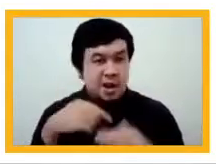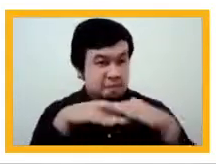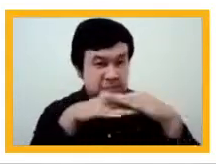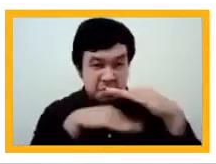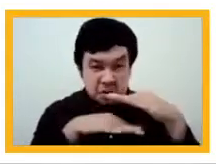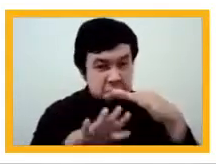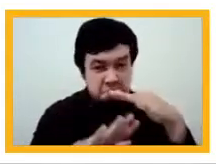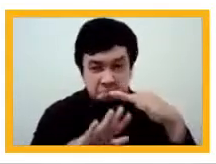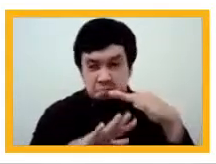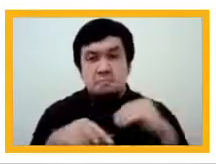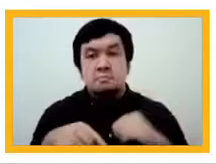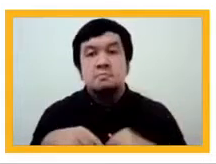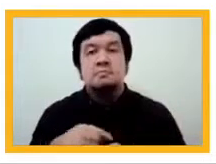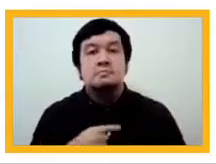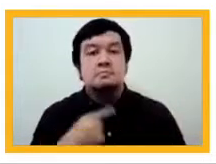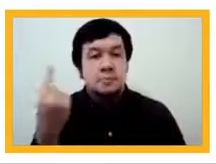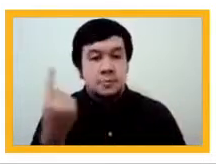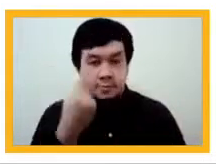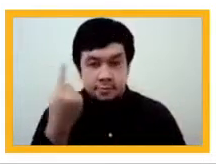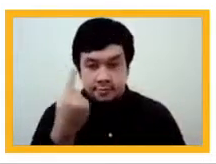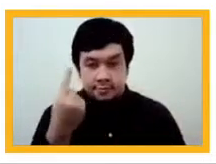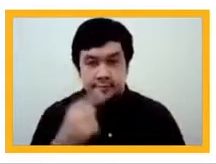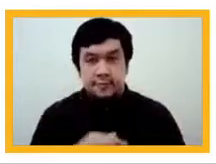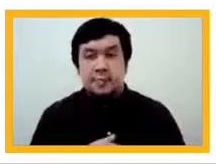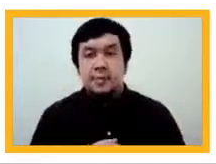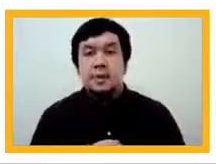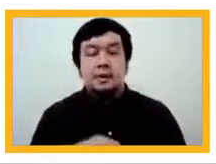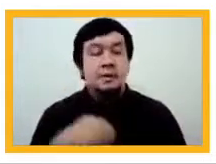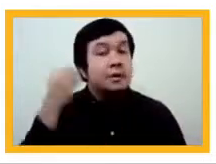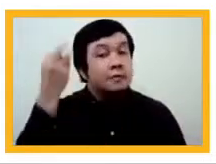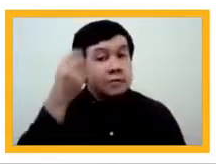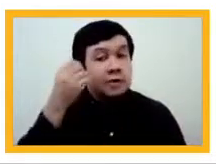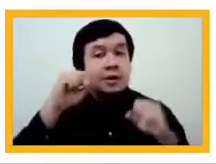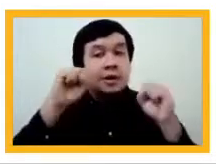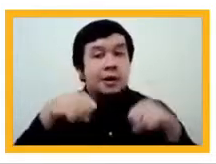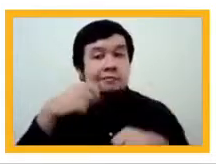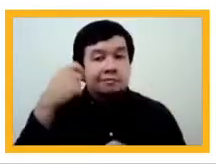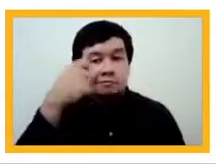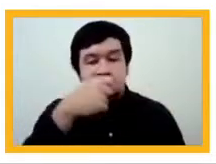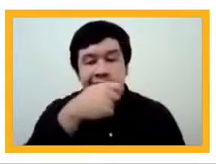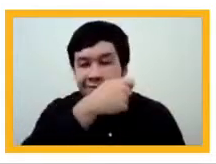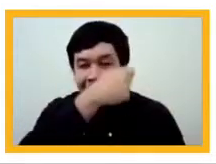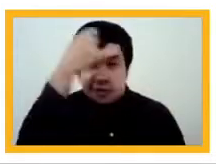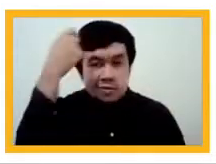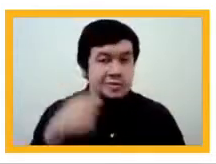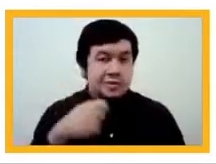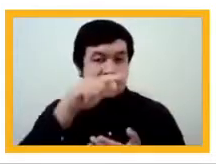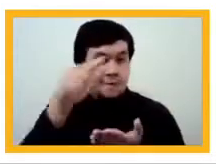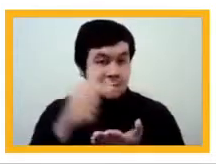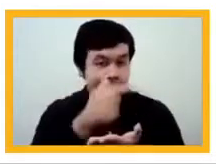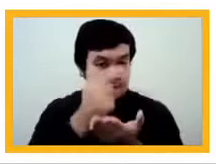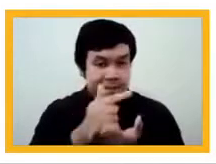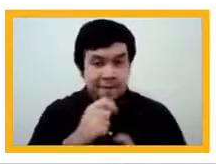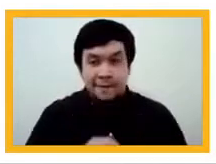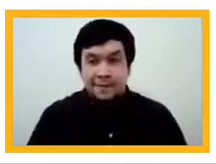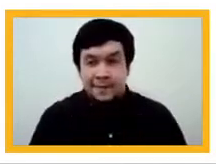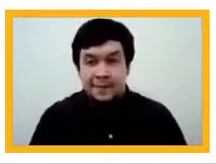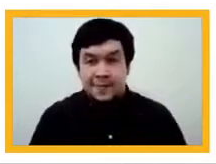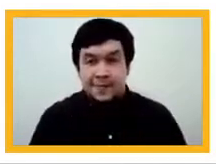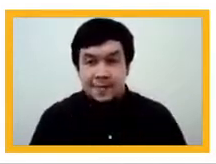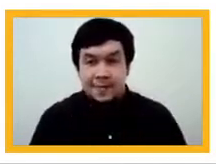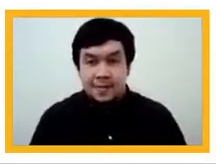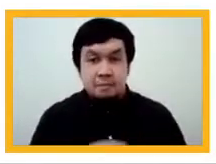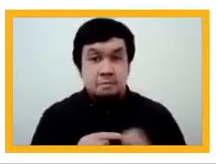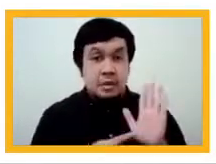transactional technology skills. Can you give maybe building on your example, do you have